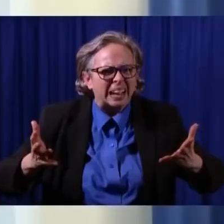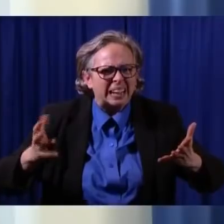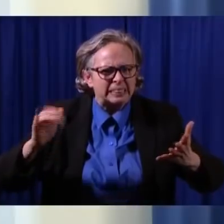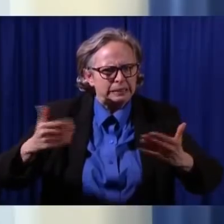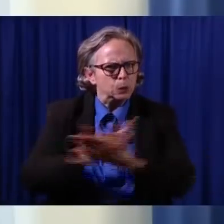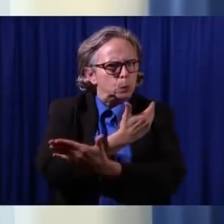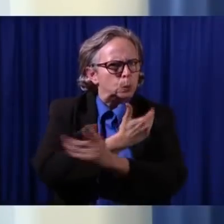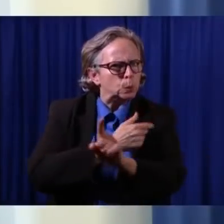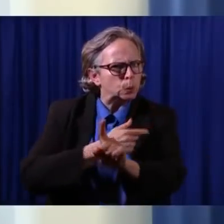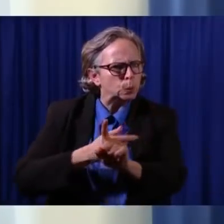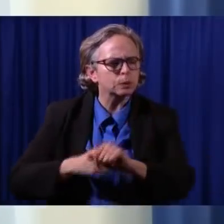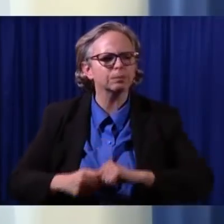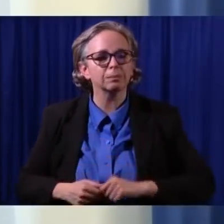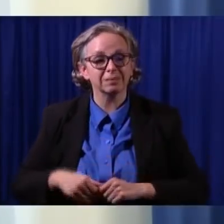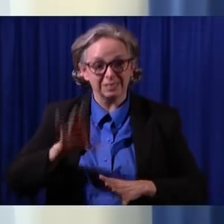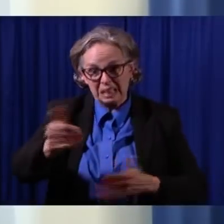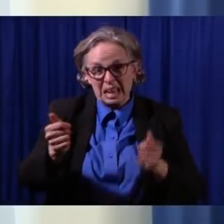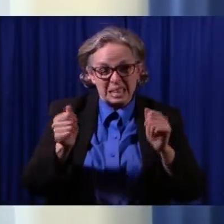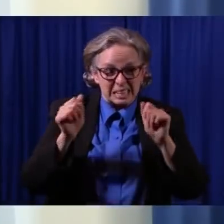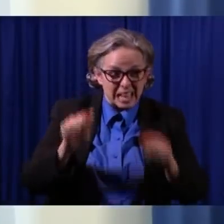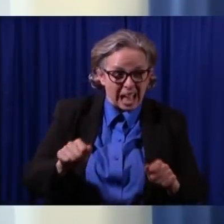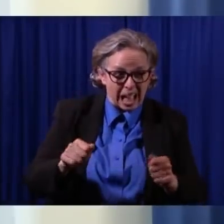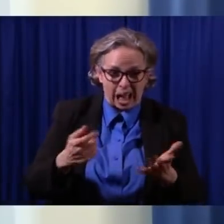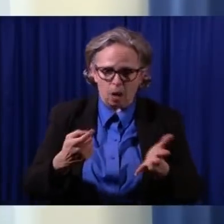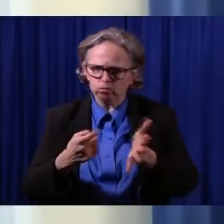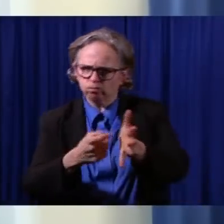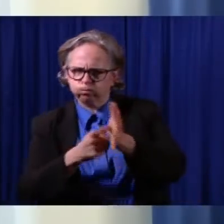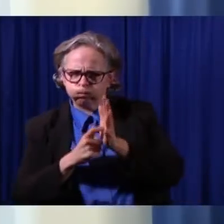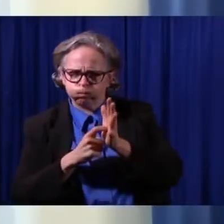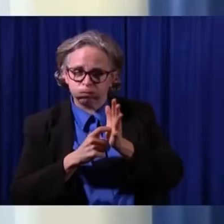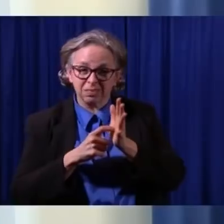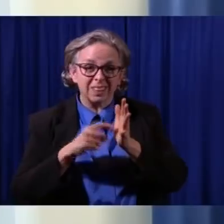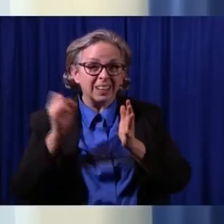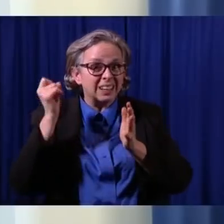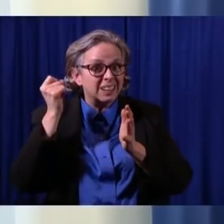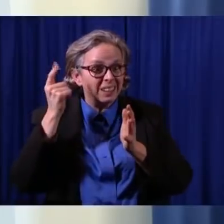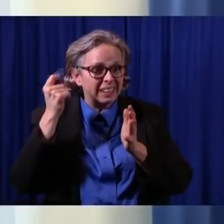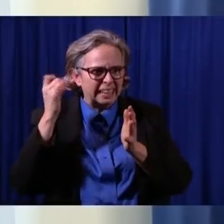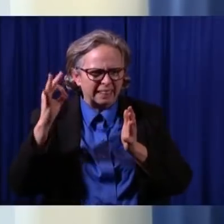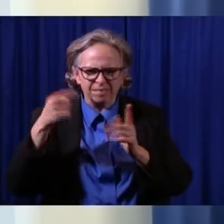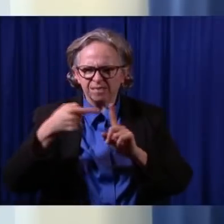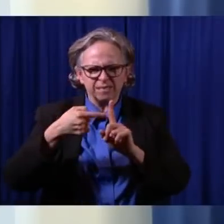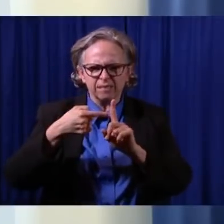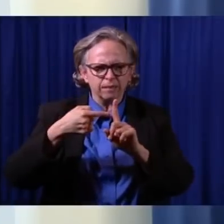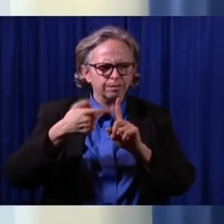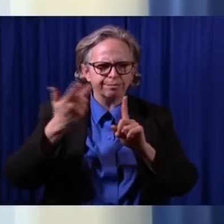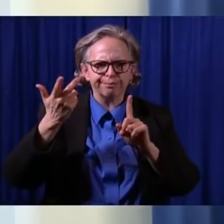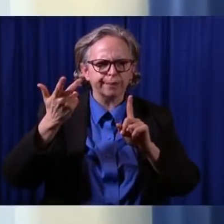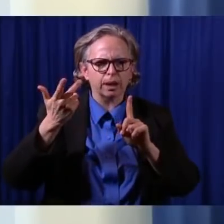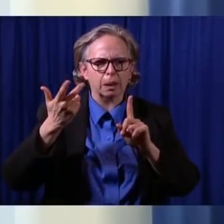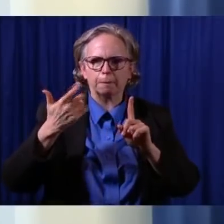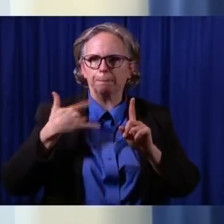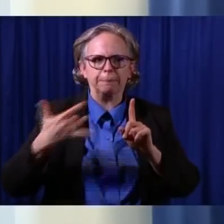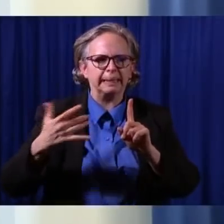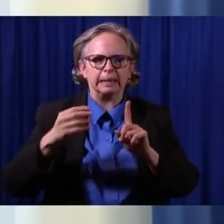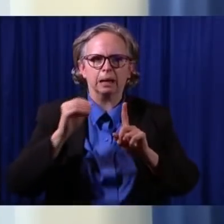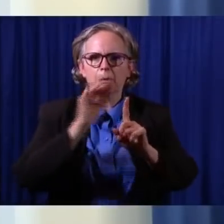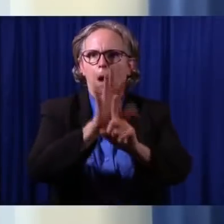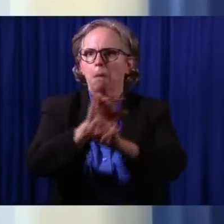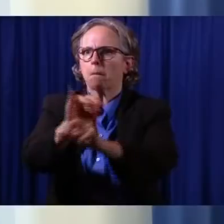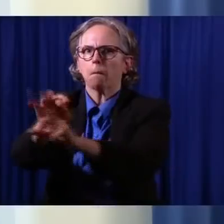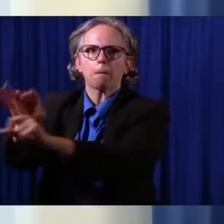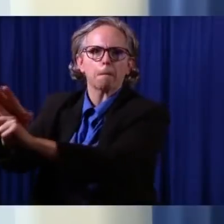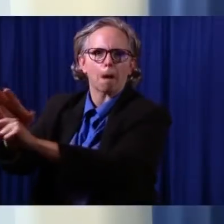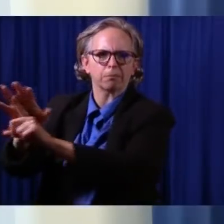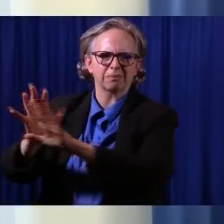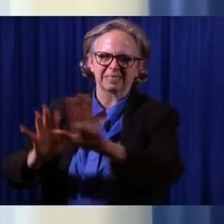mandated if someone is putting others at risk. It's very rare that people have to actually do it. Most always